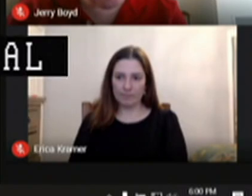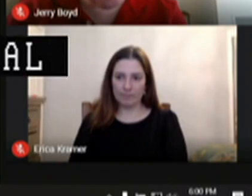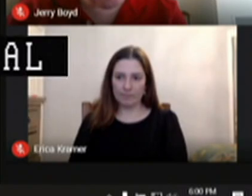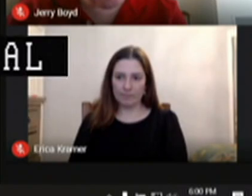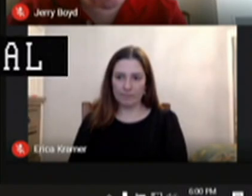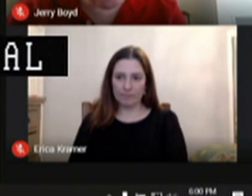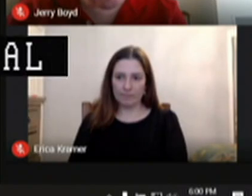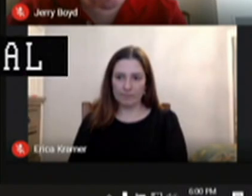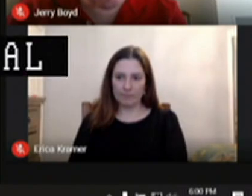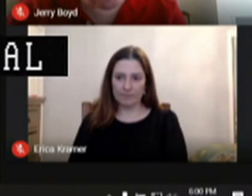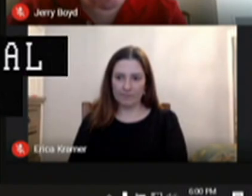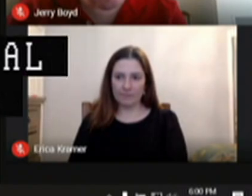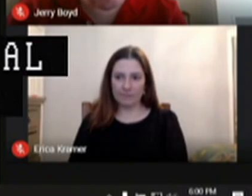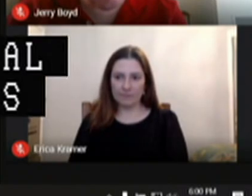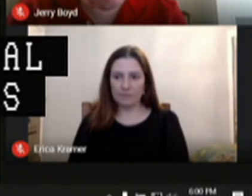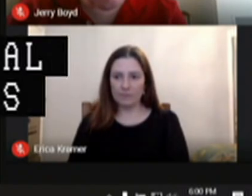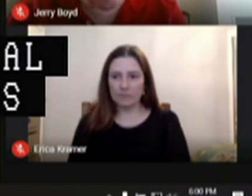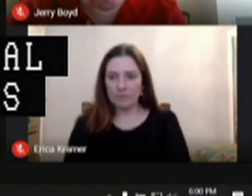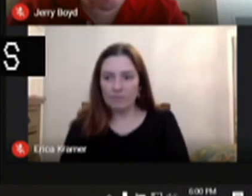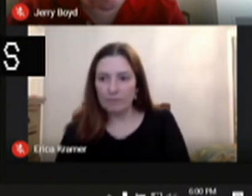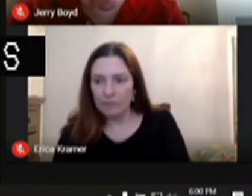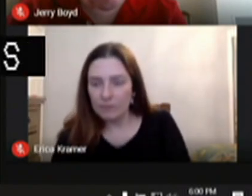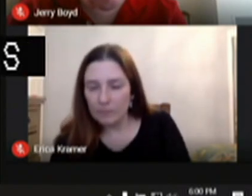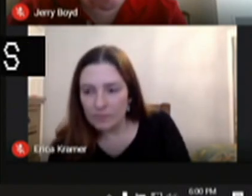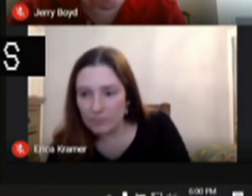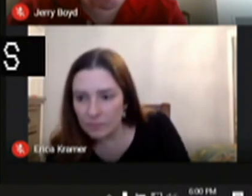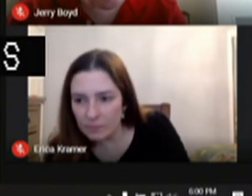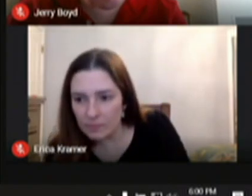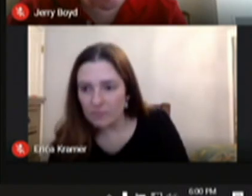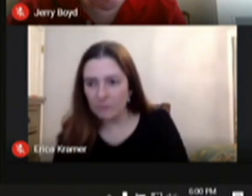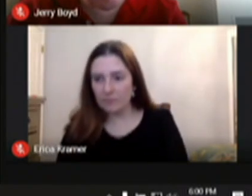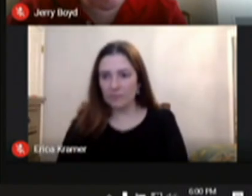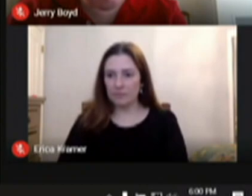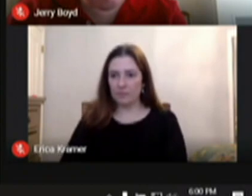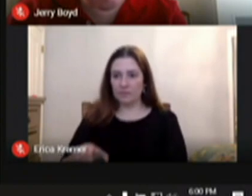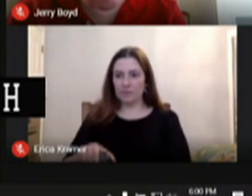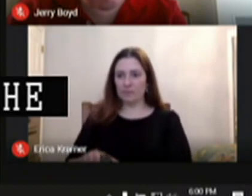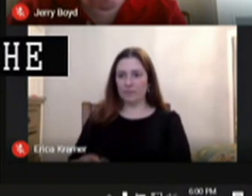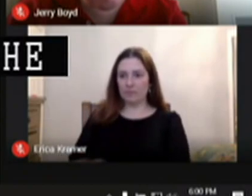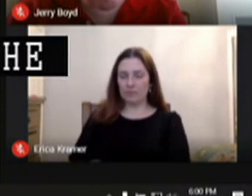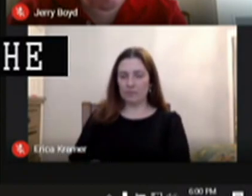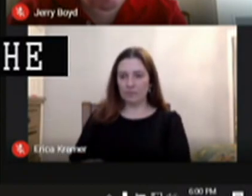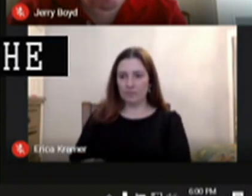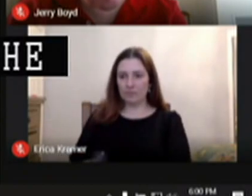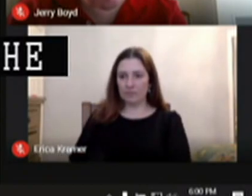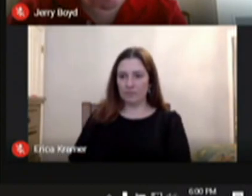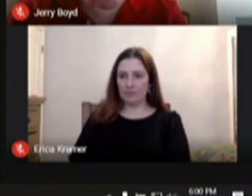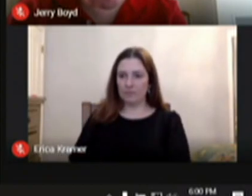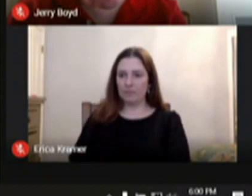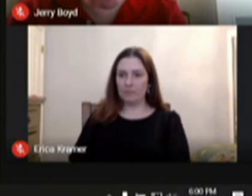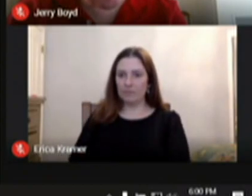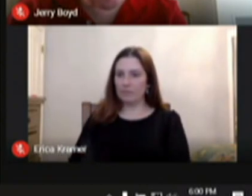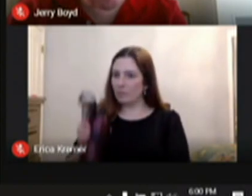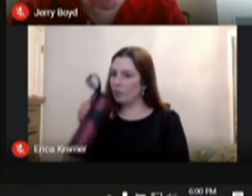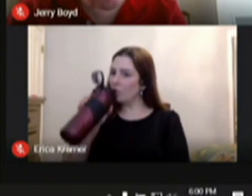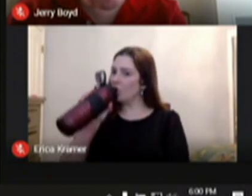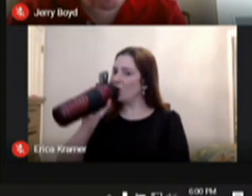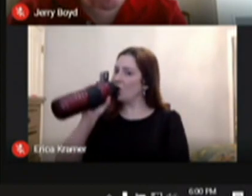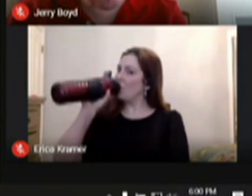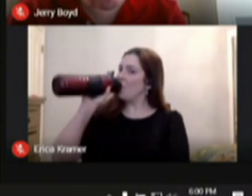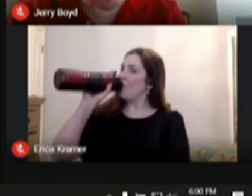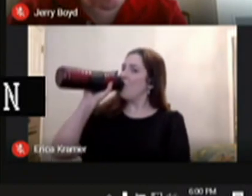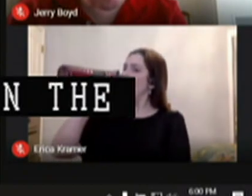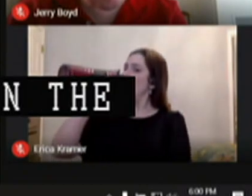separated by granite stair treads. Those are shown in the darker blue bands. And then you can see the jointing down in the lower right-hand corner